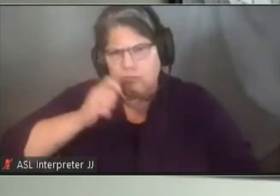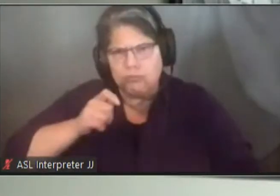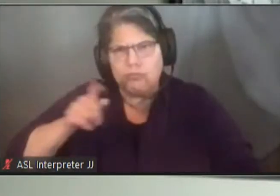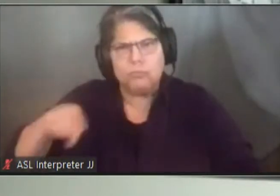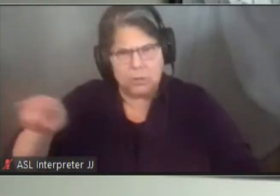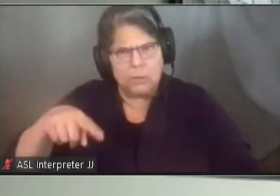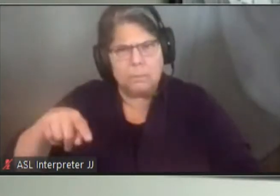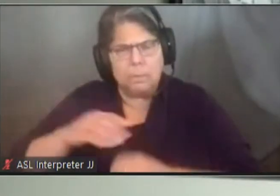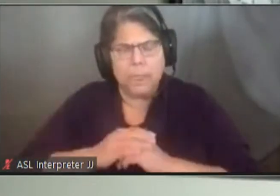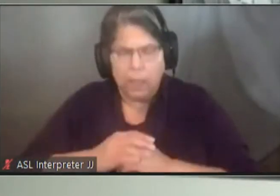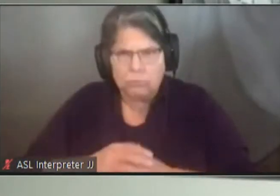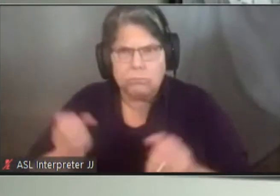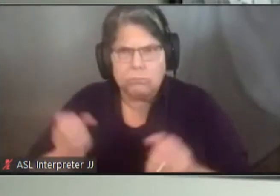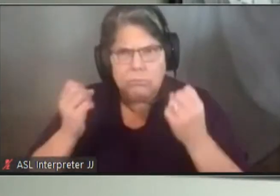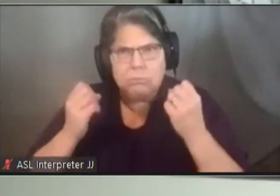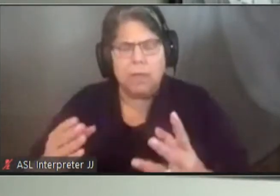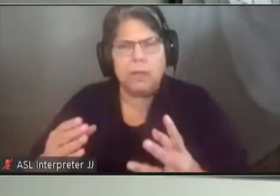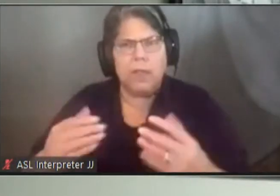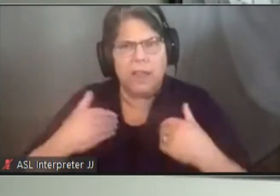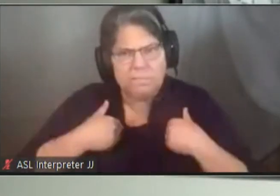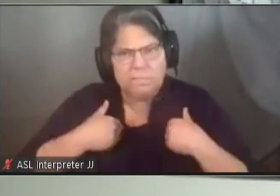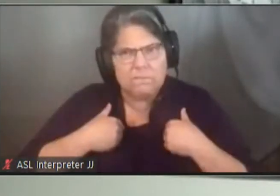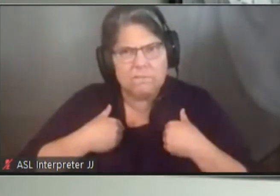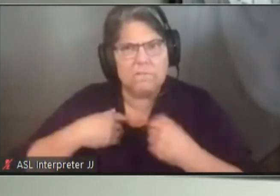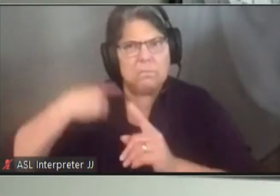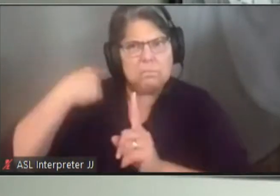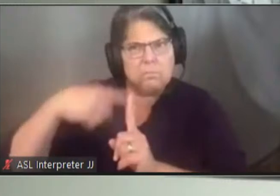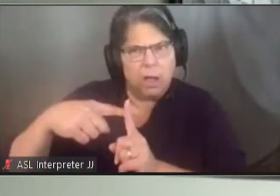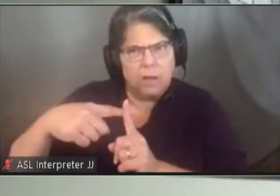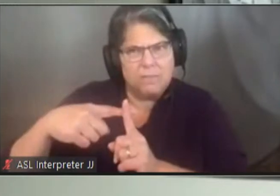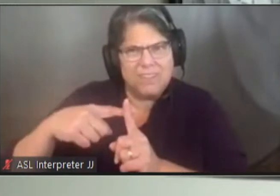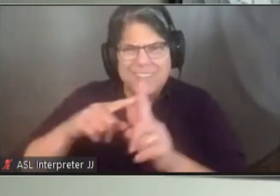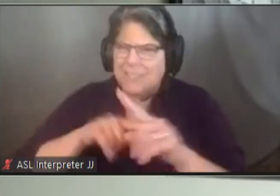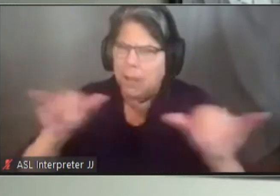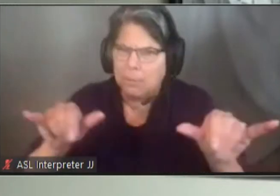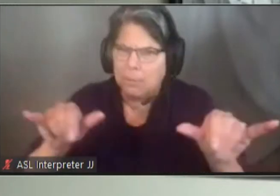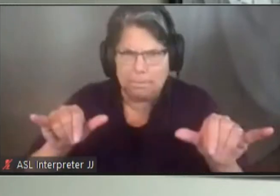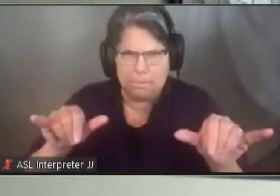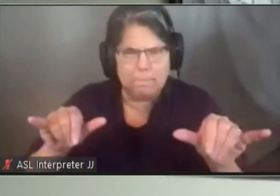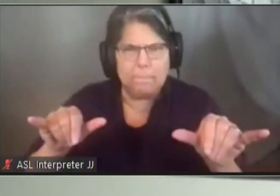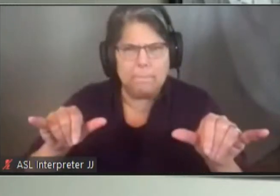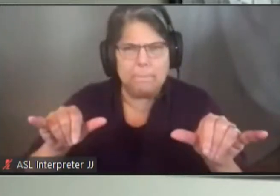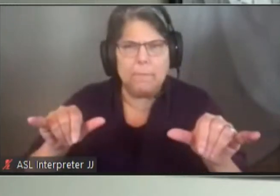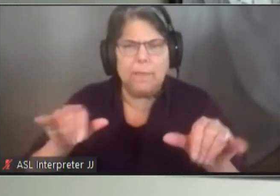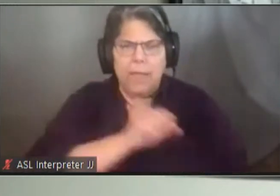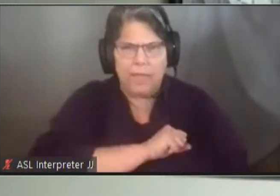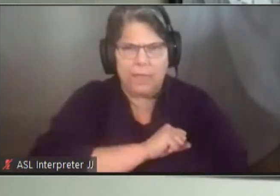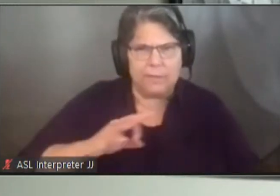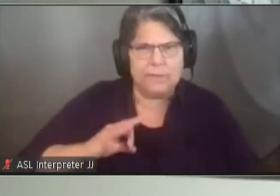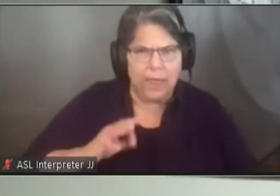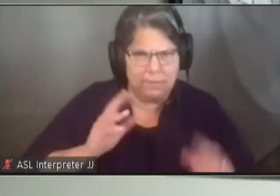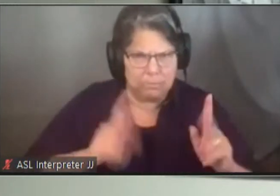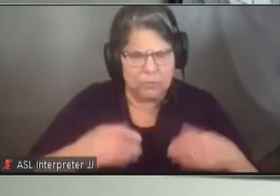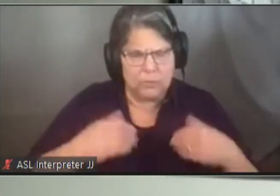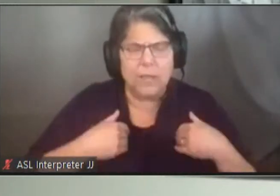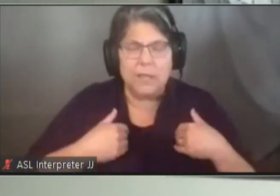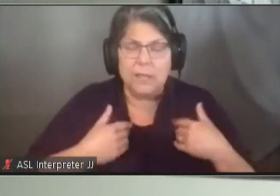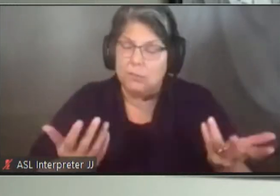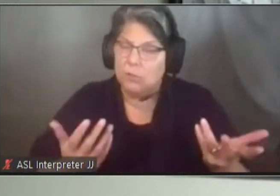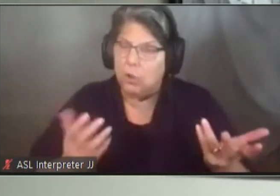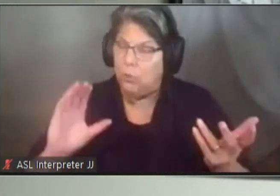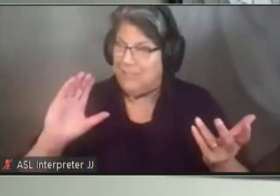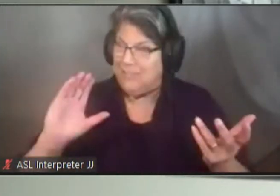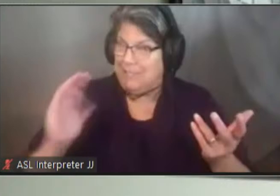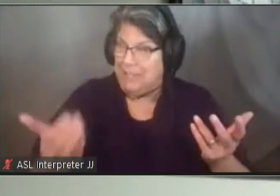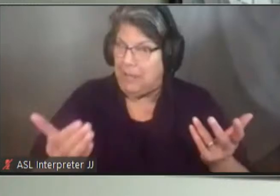and a large number came back positive at the same time, pretty close at the same time as the staff member had. So presumably the staff member